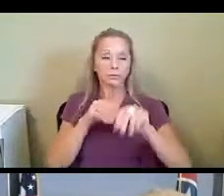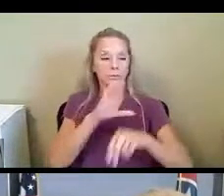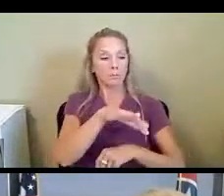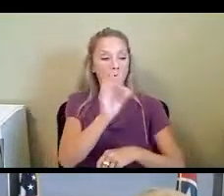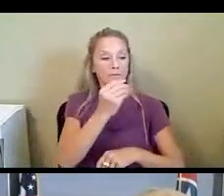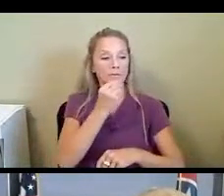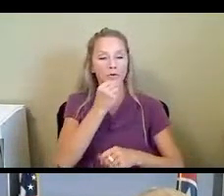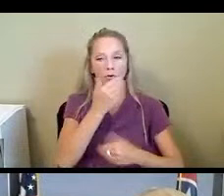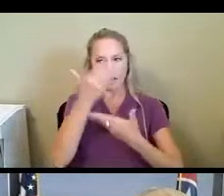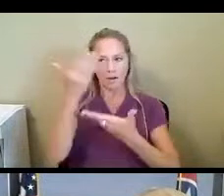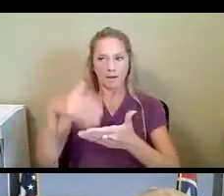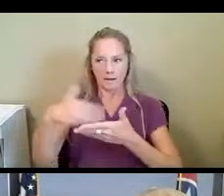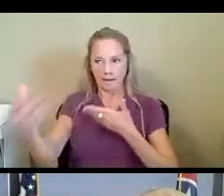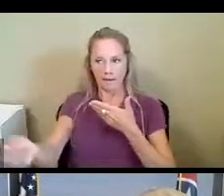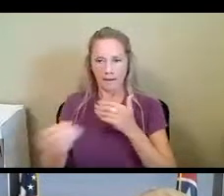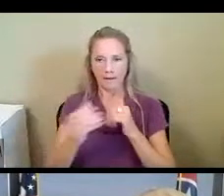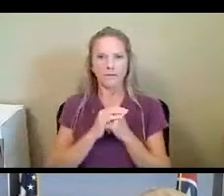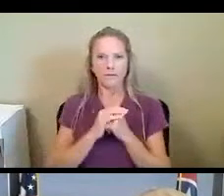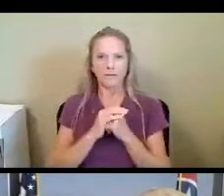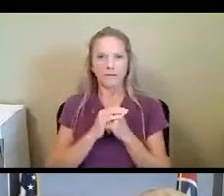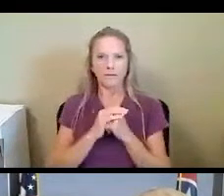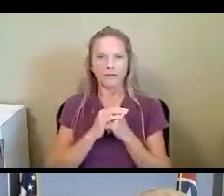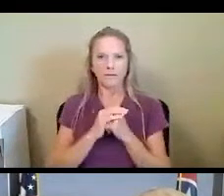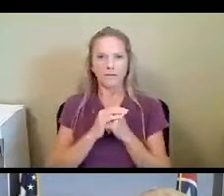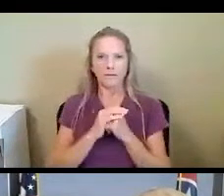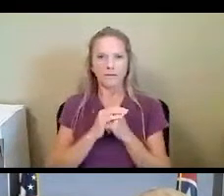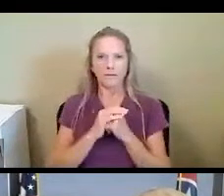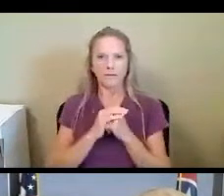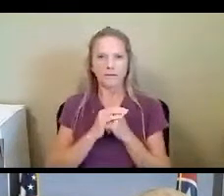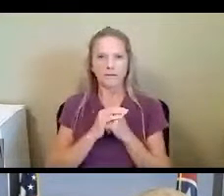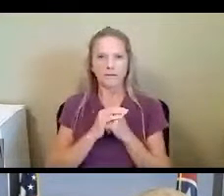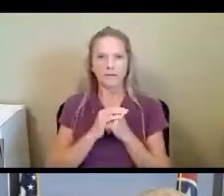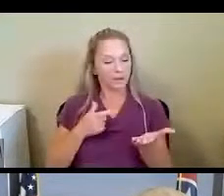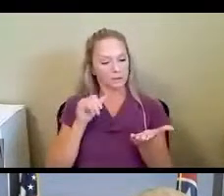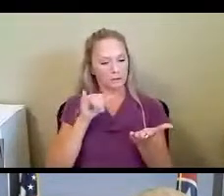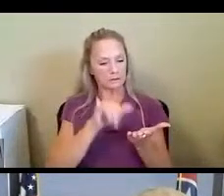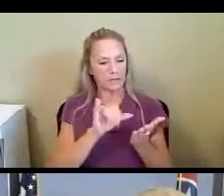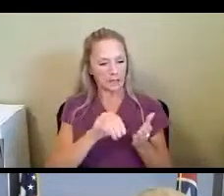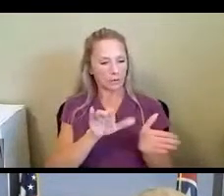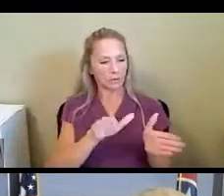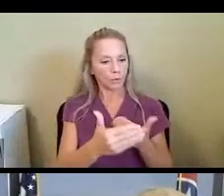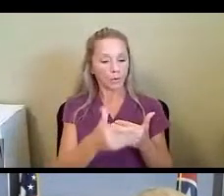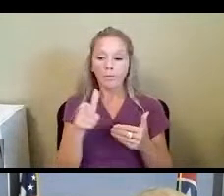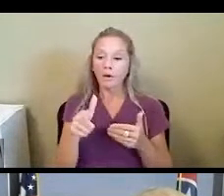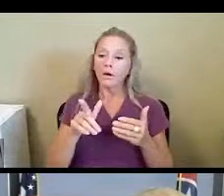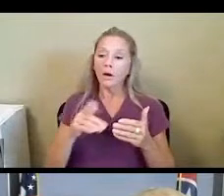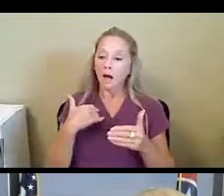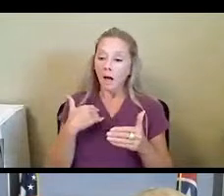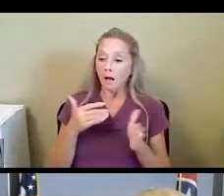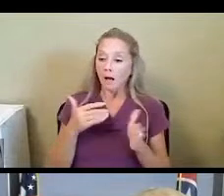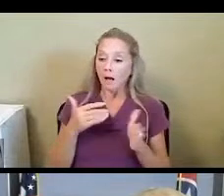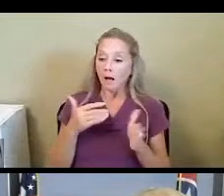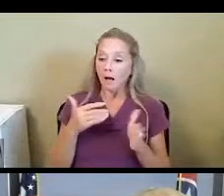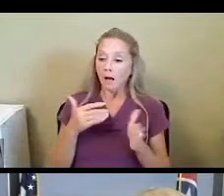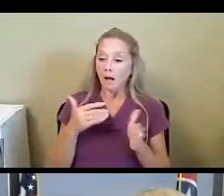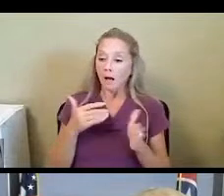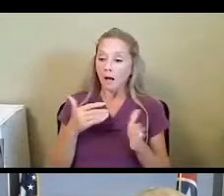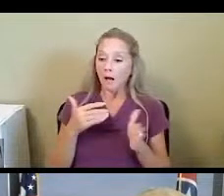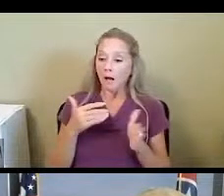in their rooms and not congregate with each other in other rooms. This has been hard for students, but I want to tell you